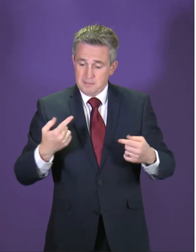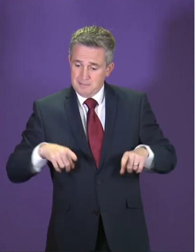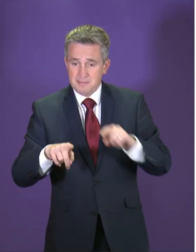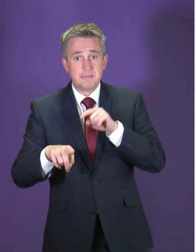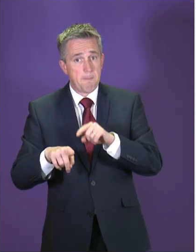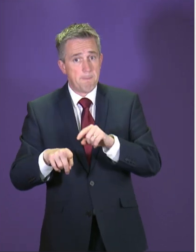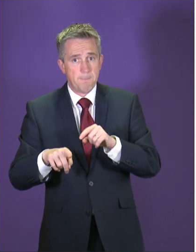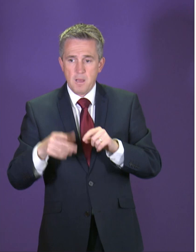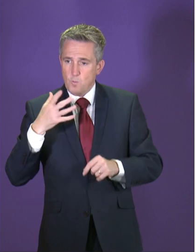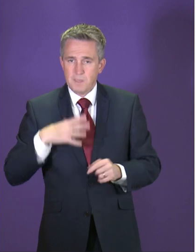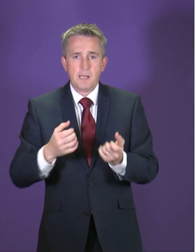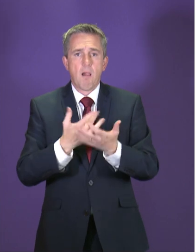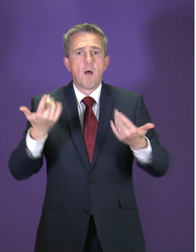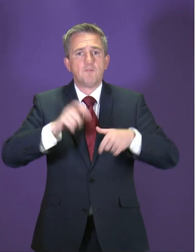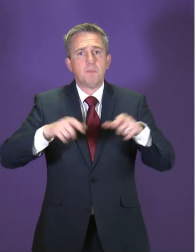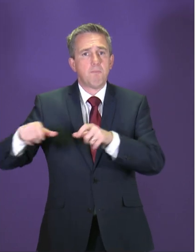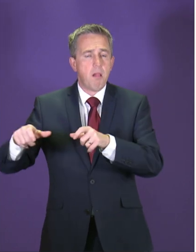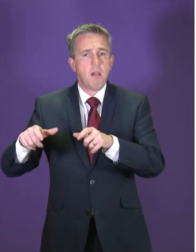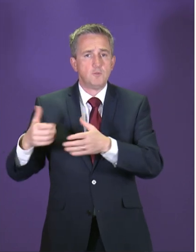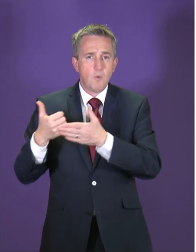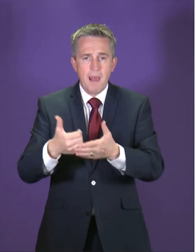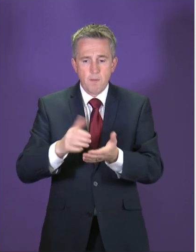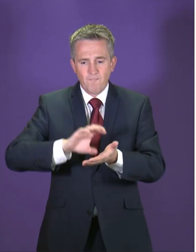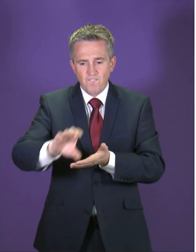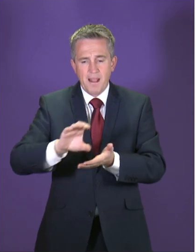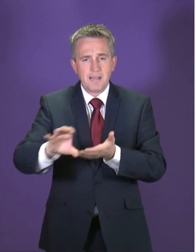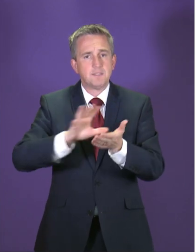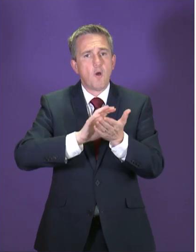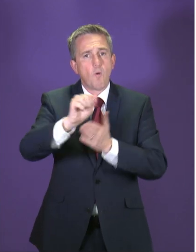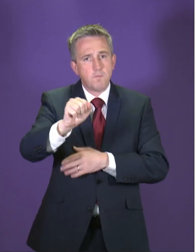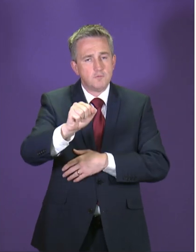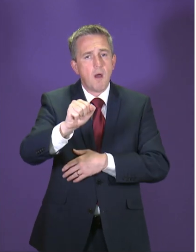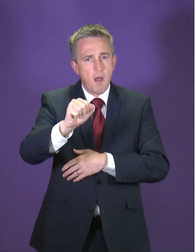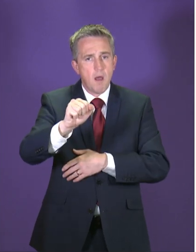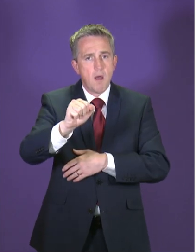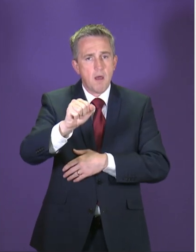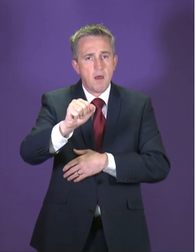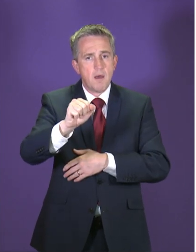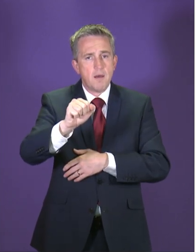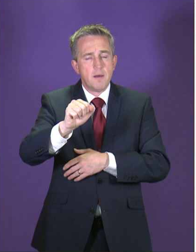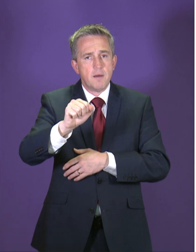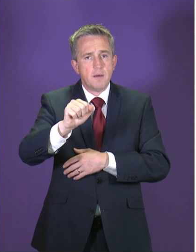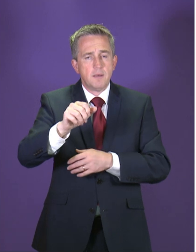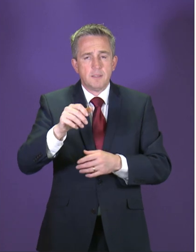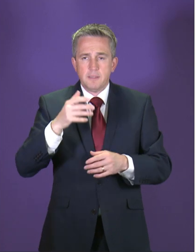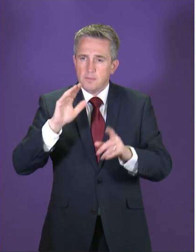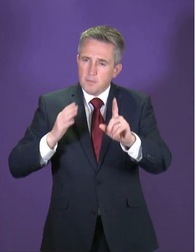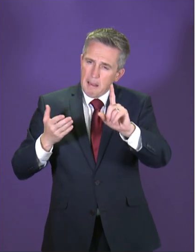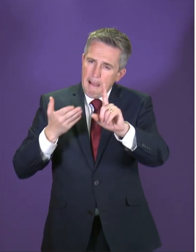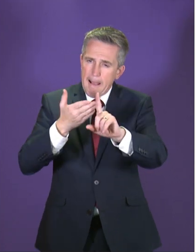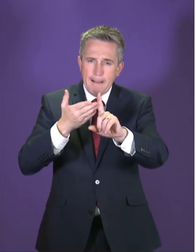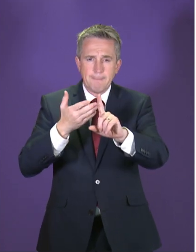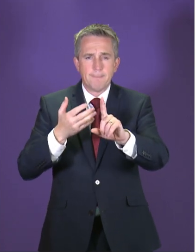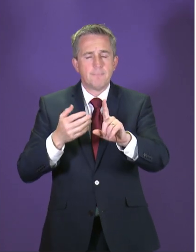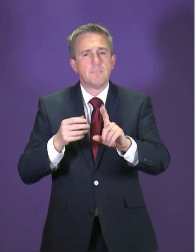way in financing culture. We want to build